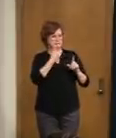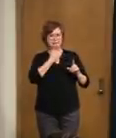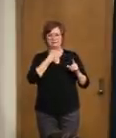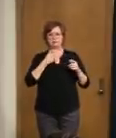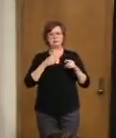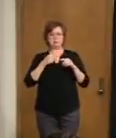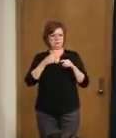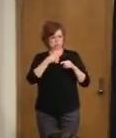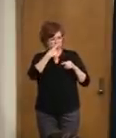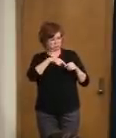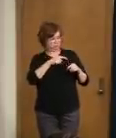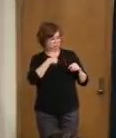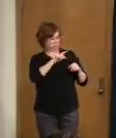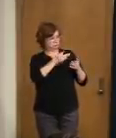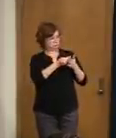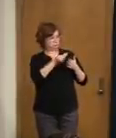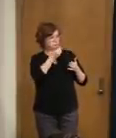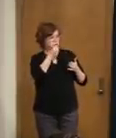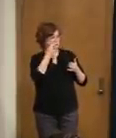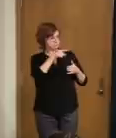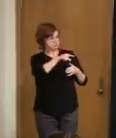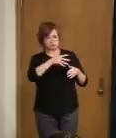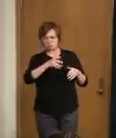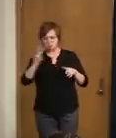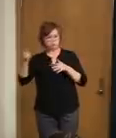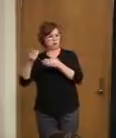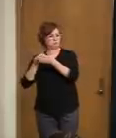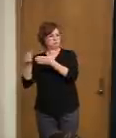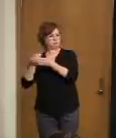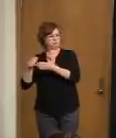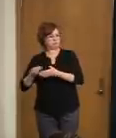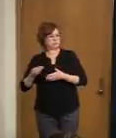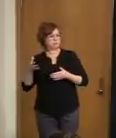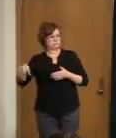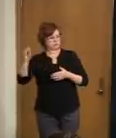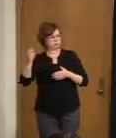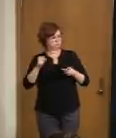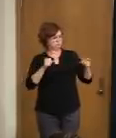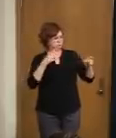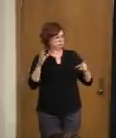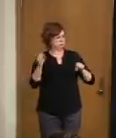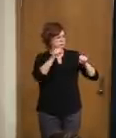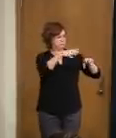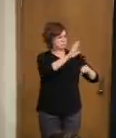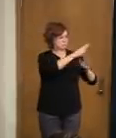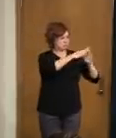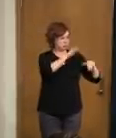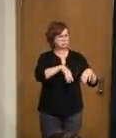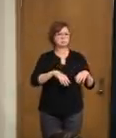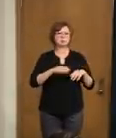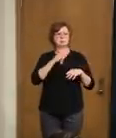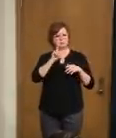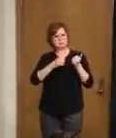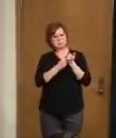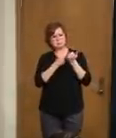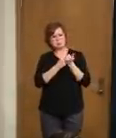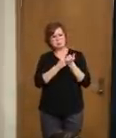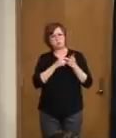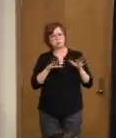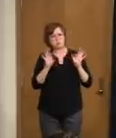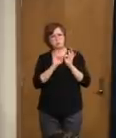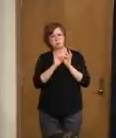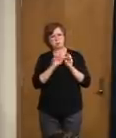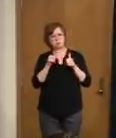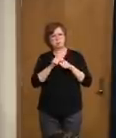the doorstep. A lot of that community spirit was apparent, in the early part of the pandemic. We really need to support each other in that